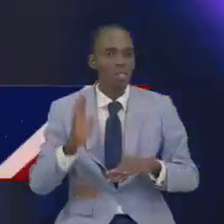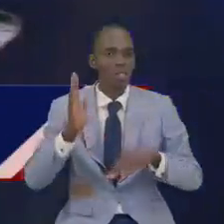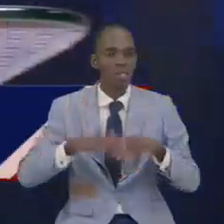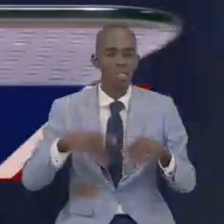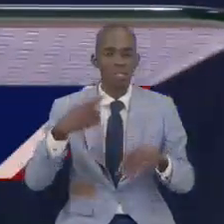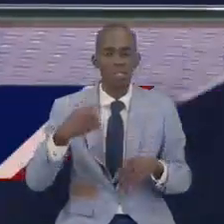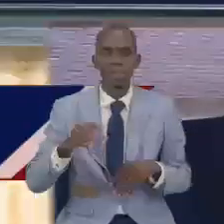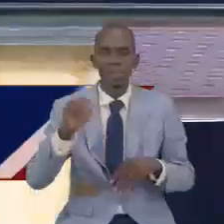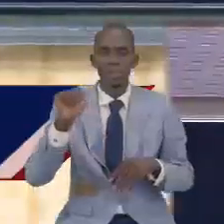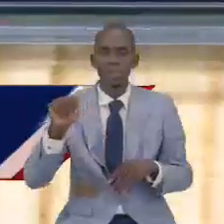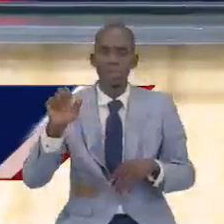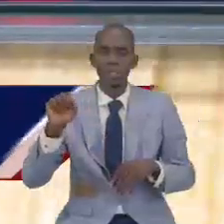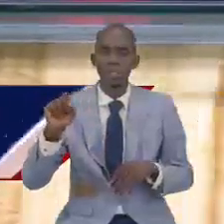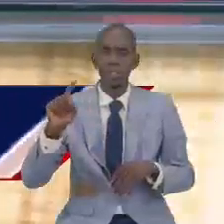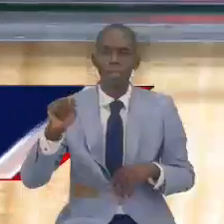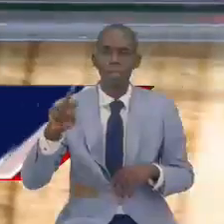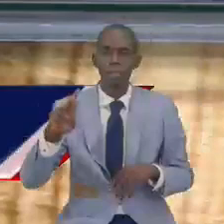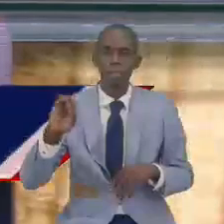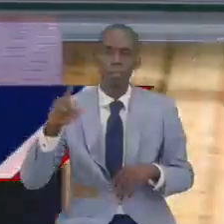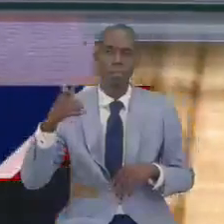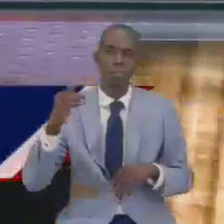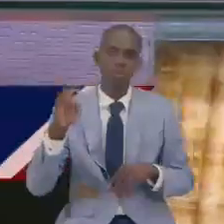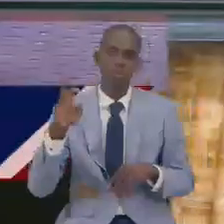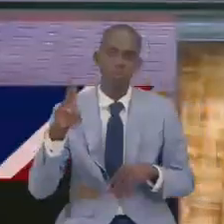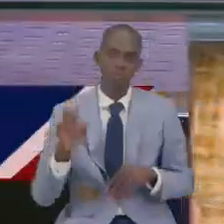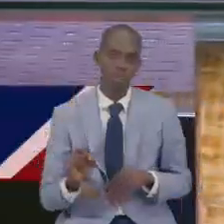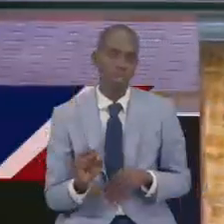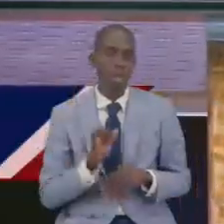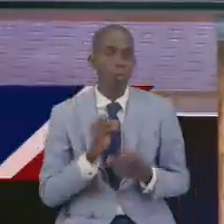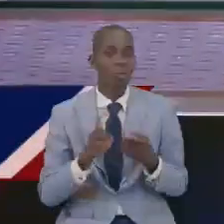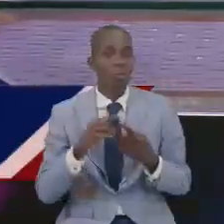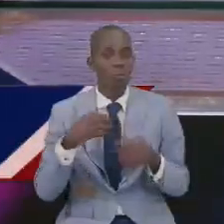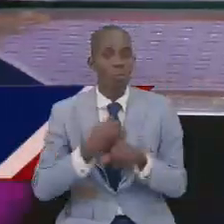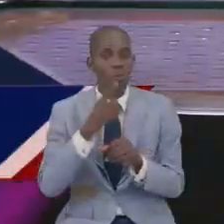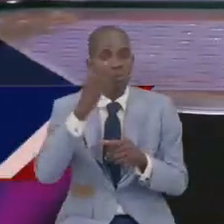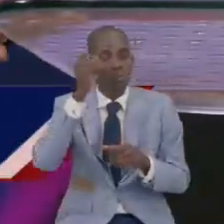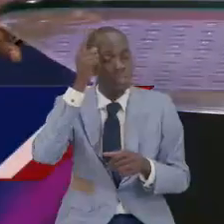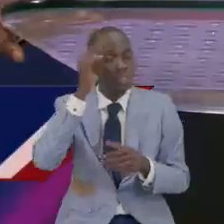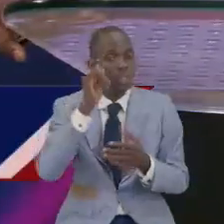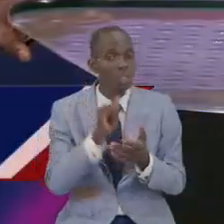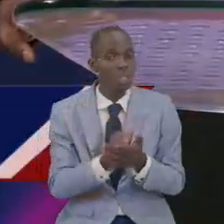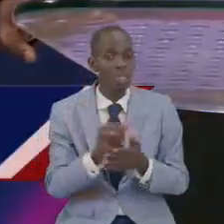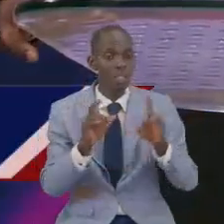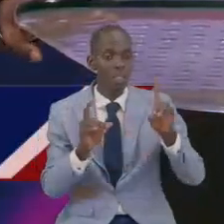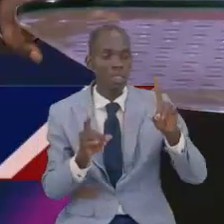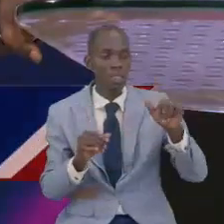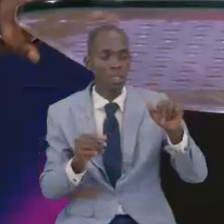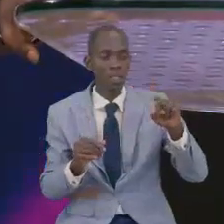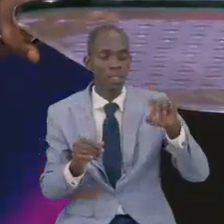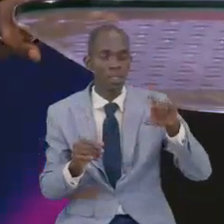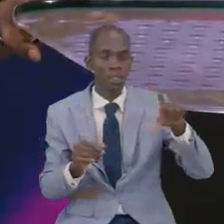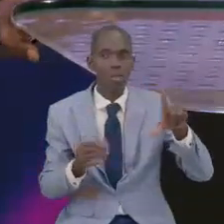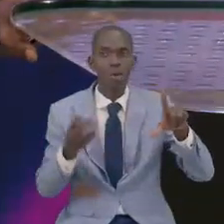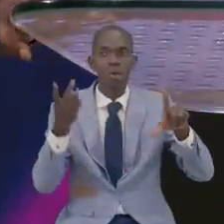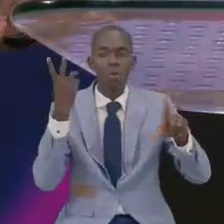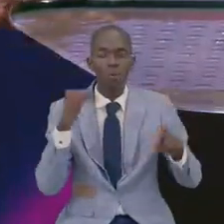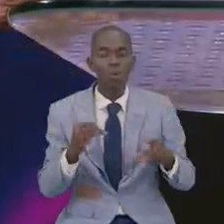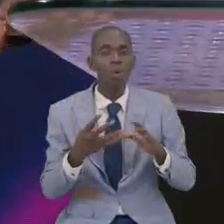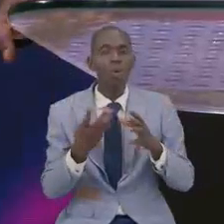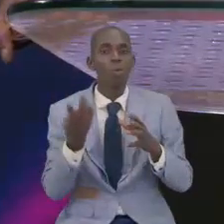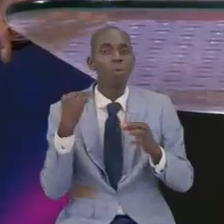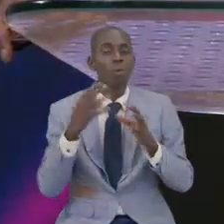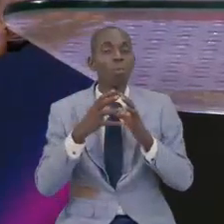to let you know, Daniel was much, much better than